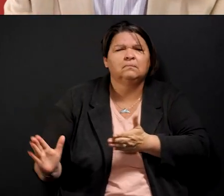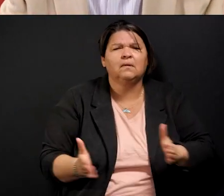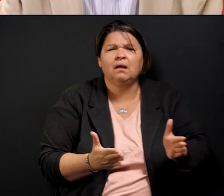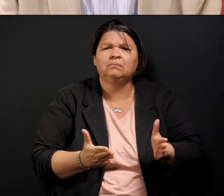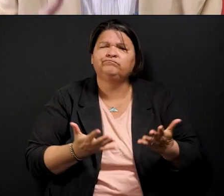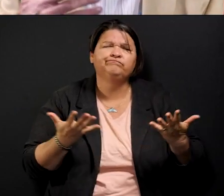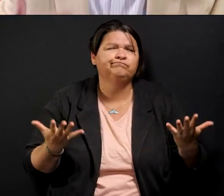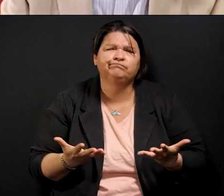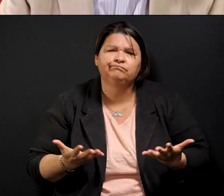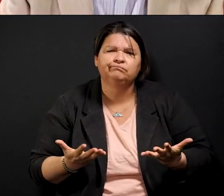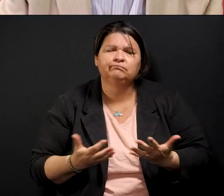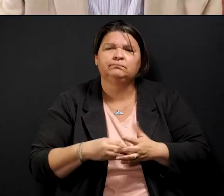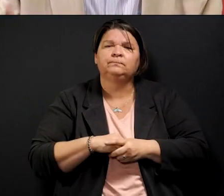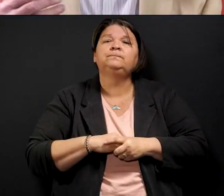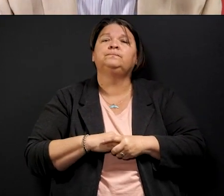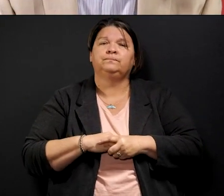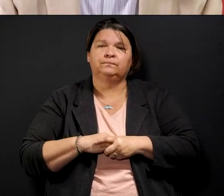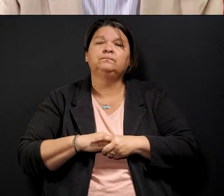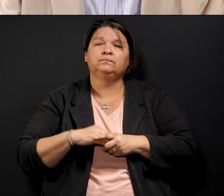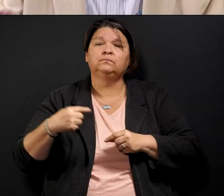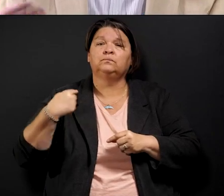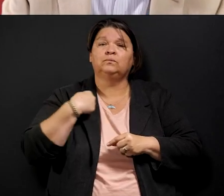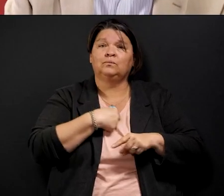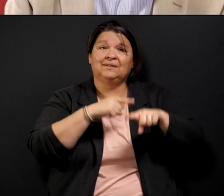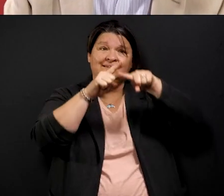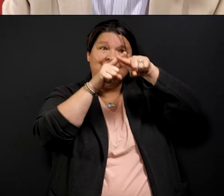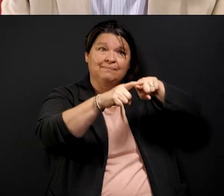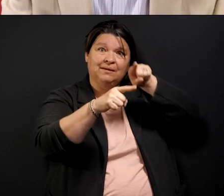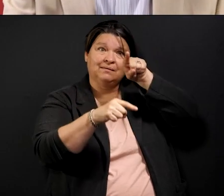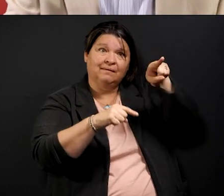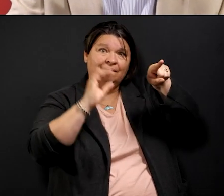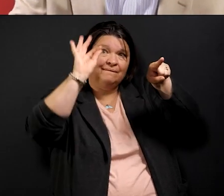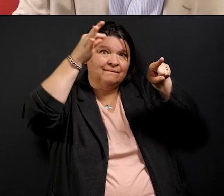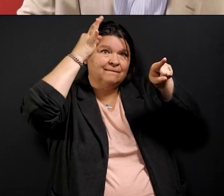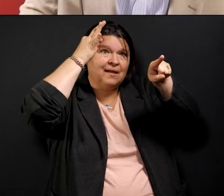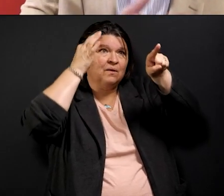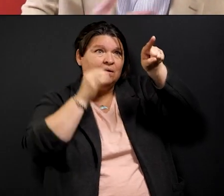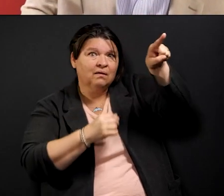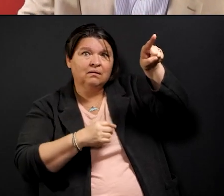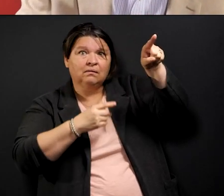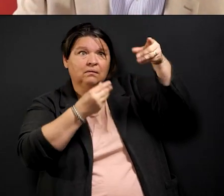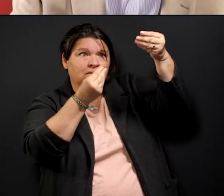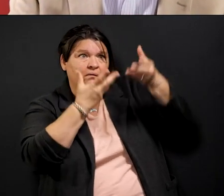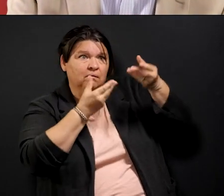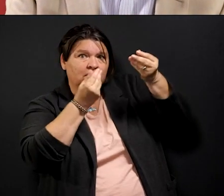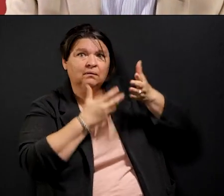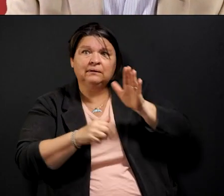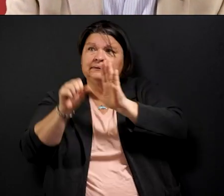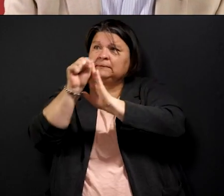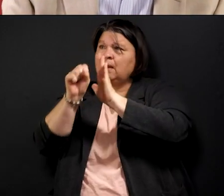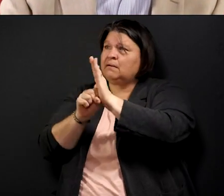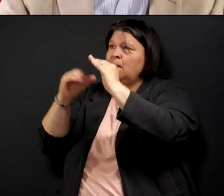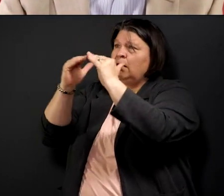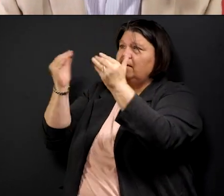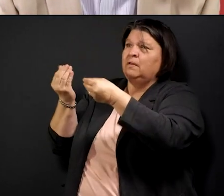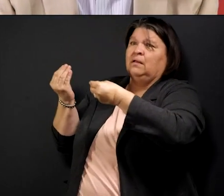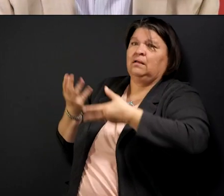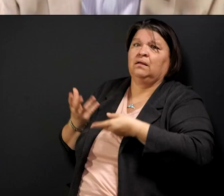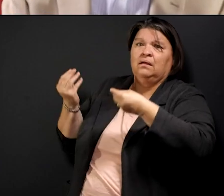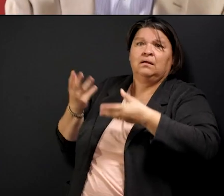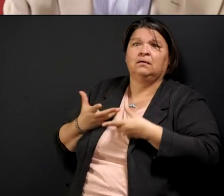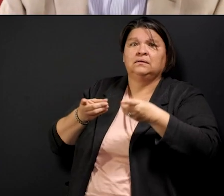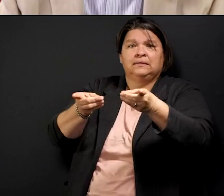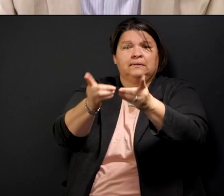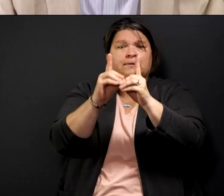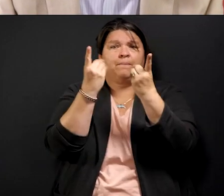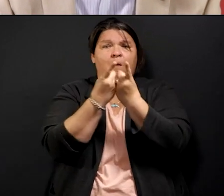direction from on the federal level, the state level, the county levels, our partners across North Texas.